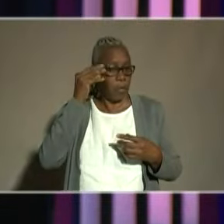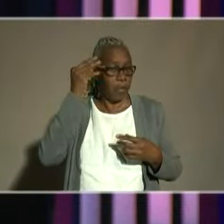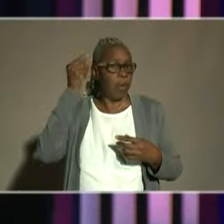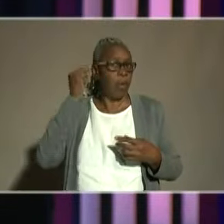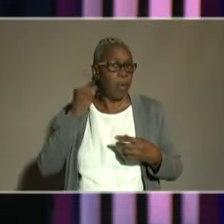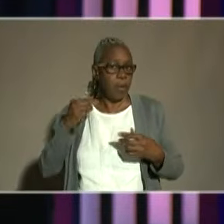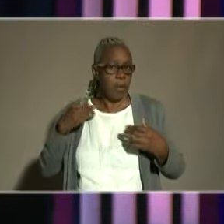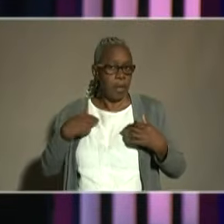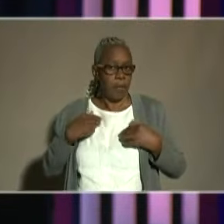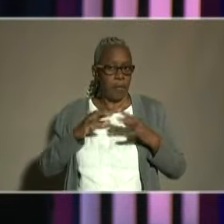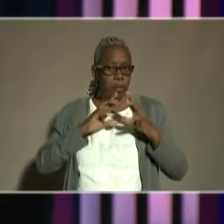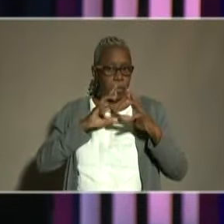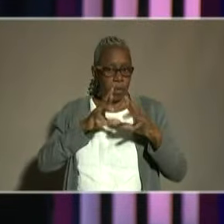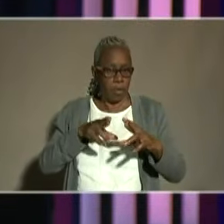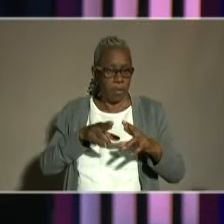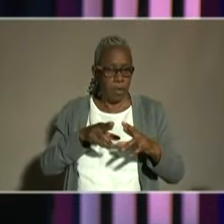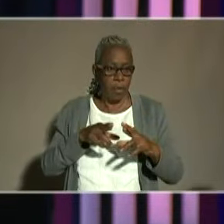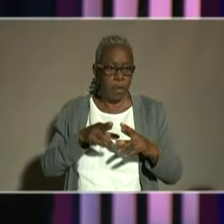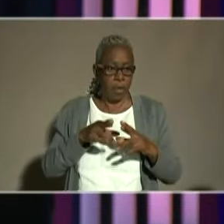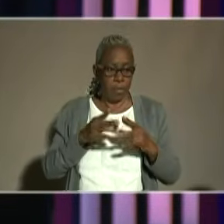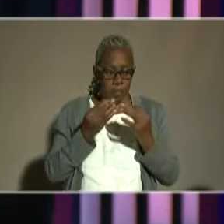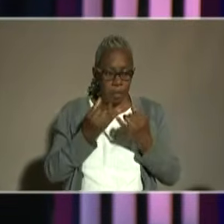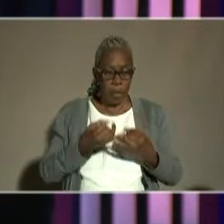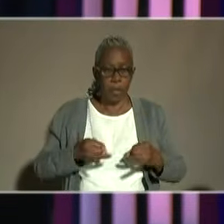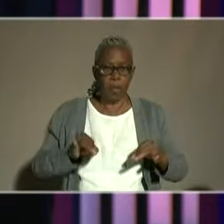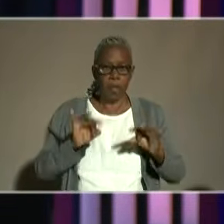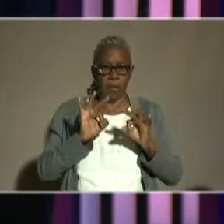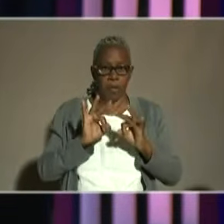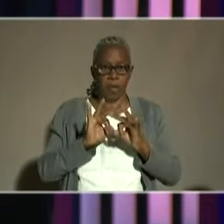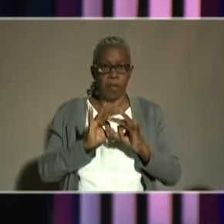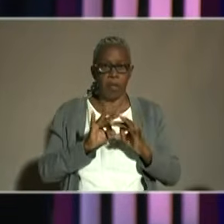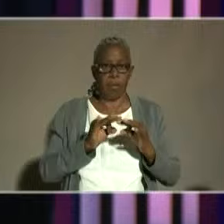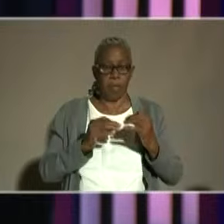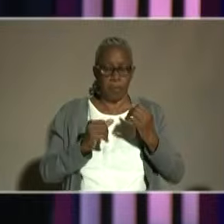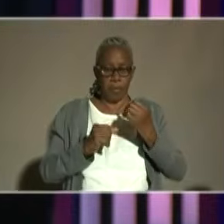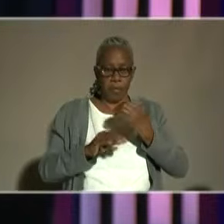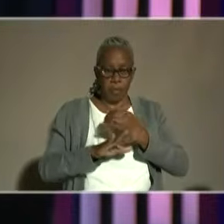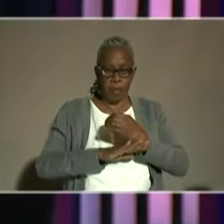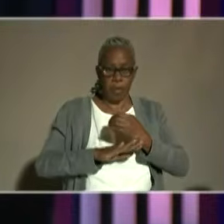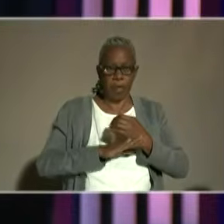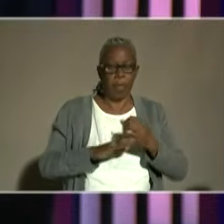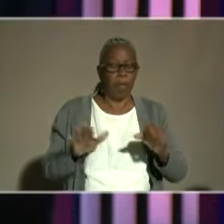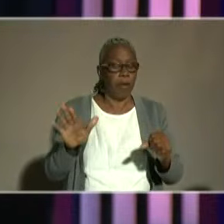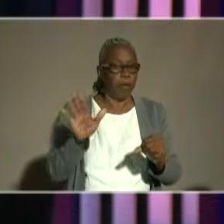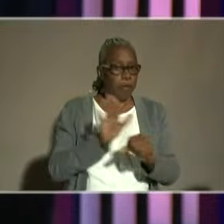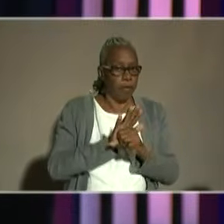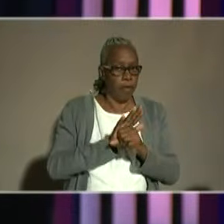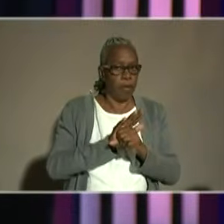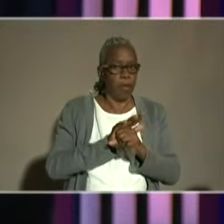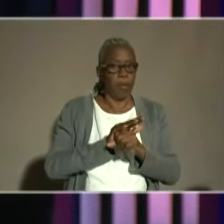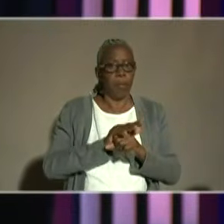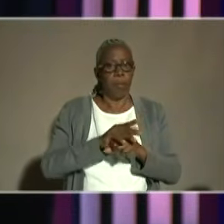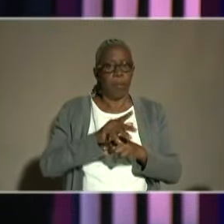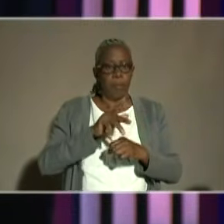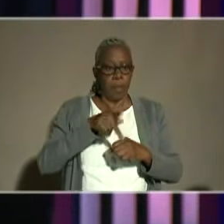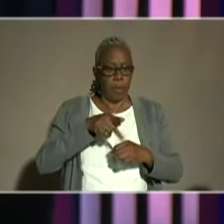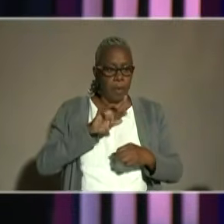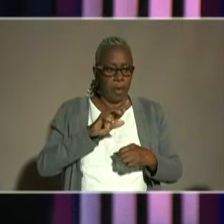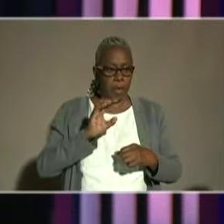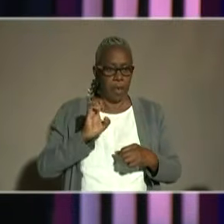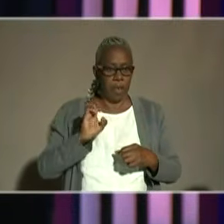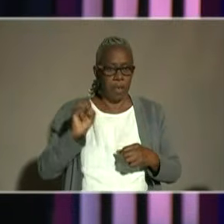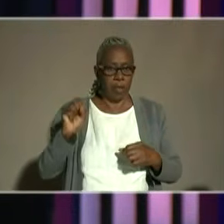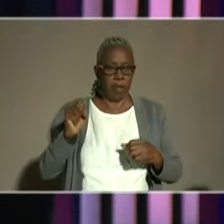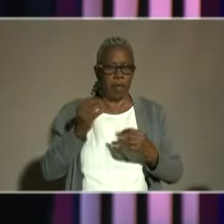fundamental pillar on which democracy is based, and I and my party fully support press freedom. The Prime Minister said something which